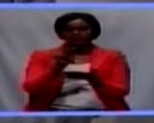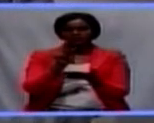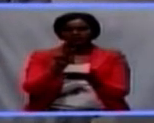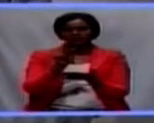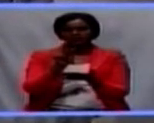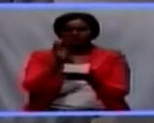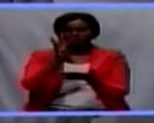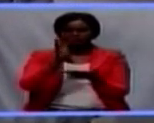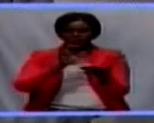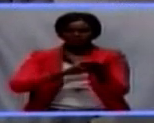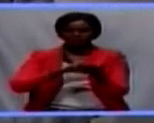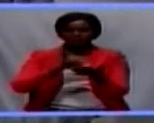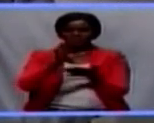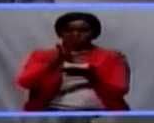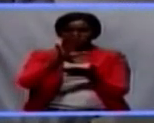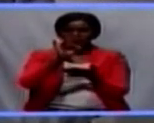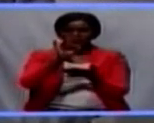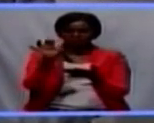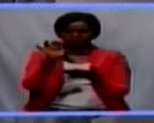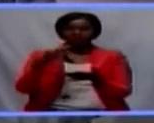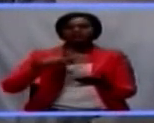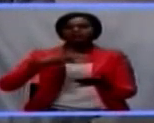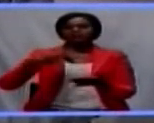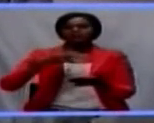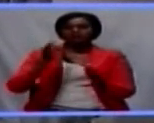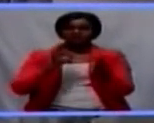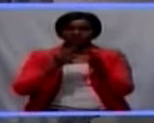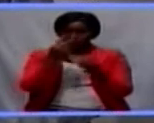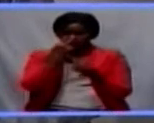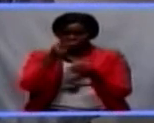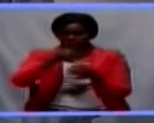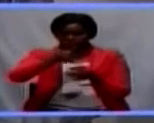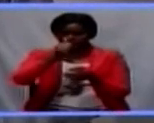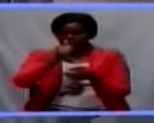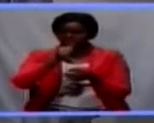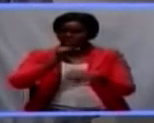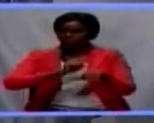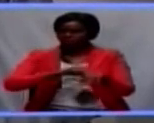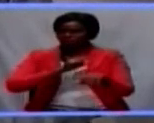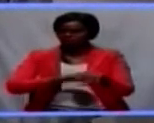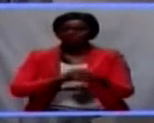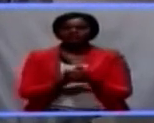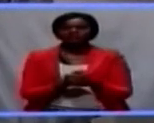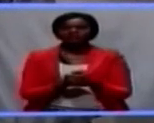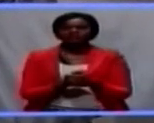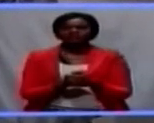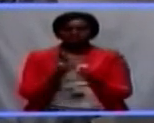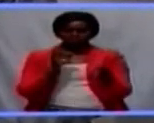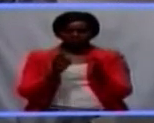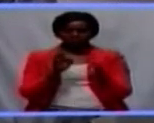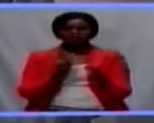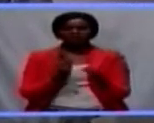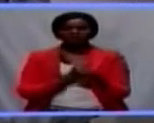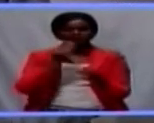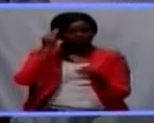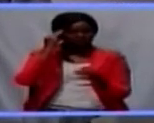4,800 applications. Now, that is huge. If you look at the period, if we assume that